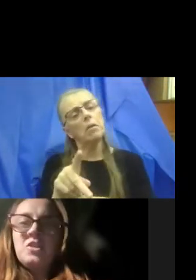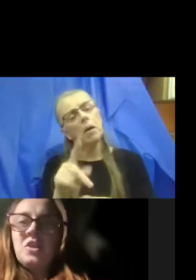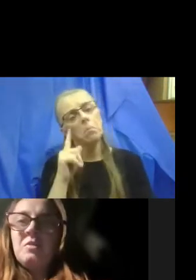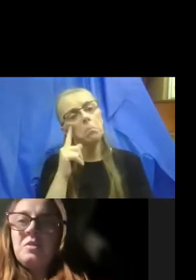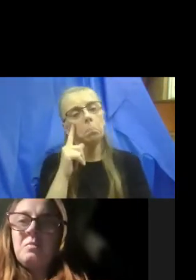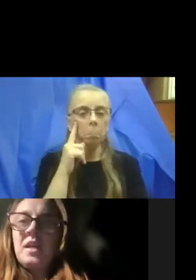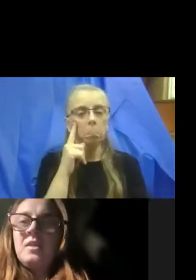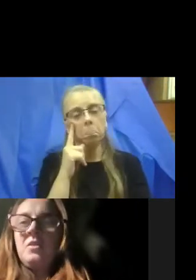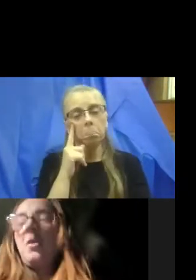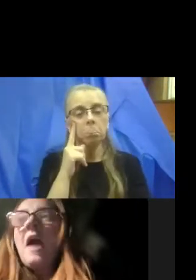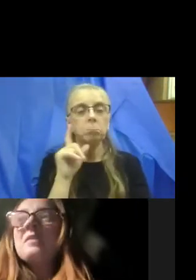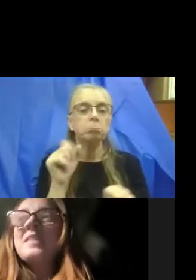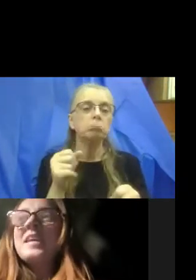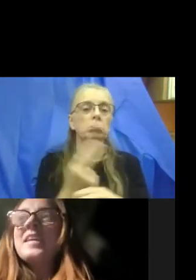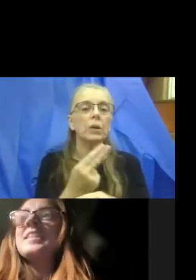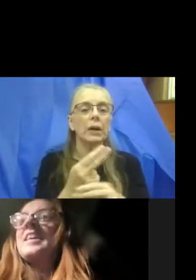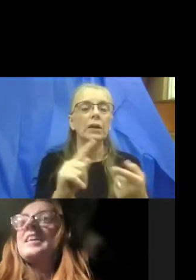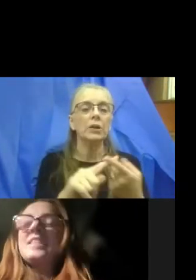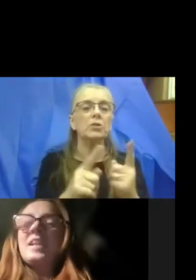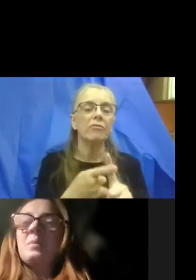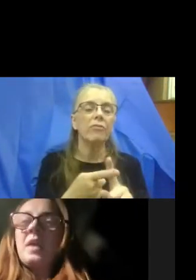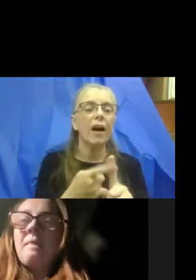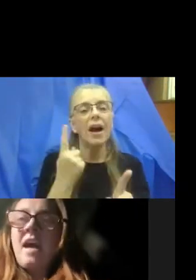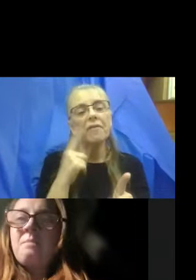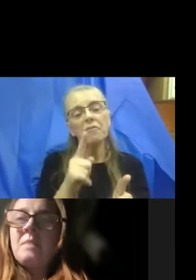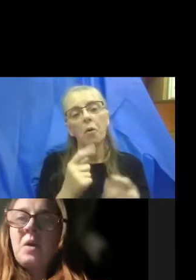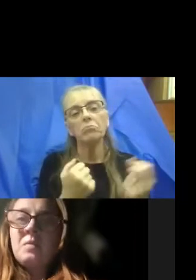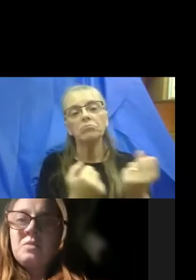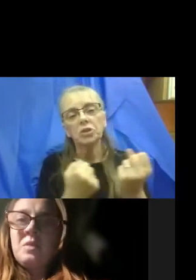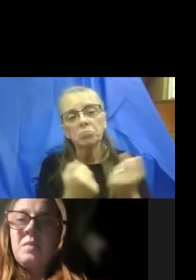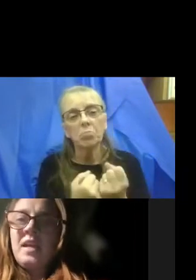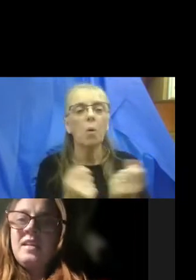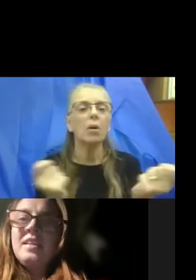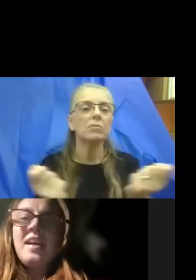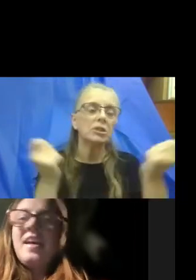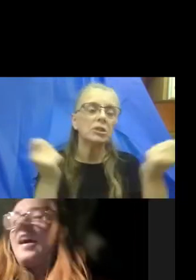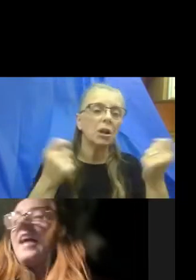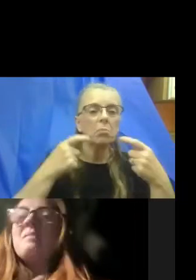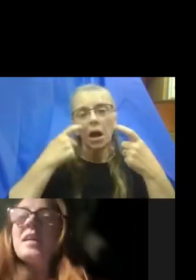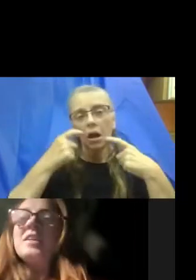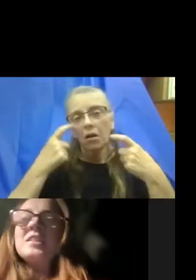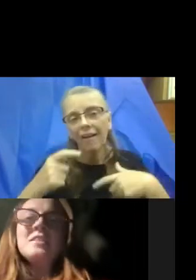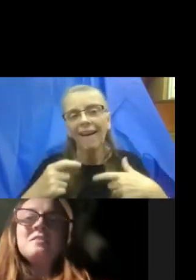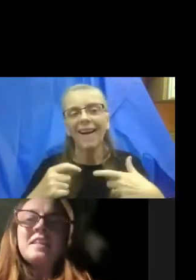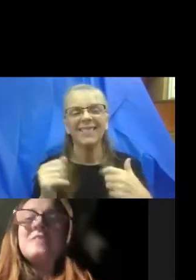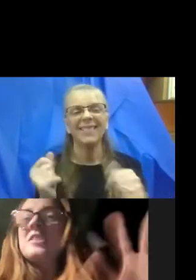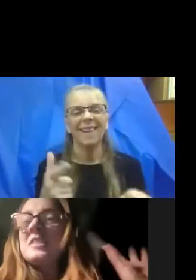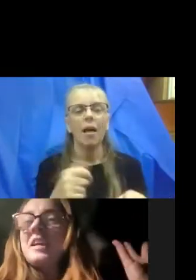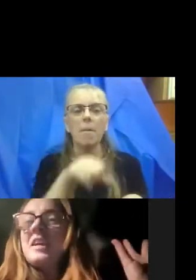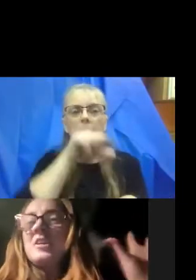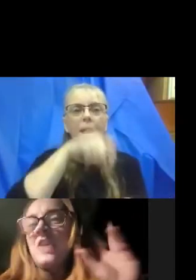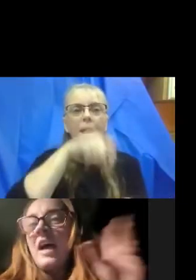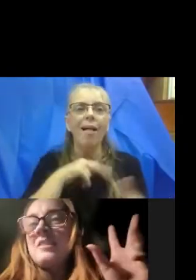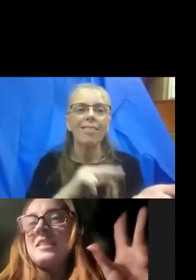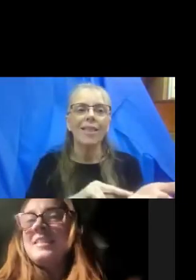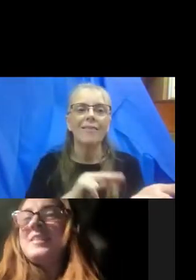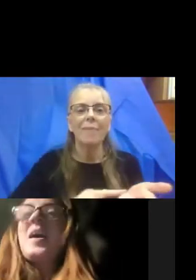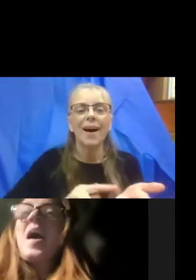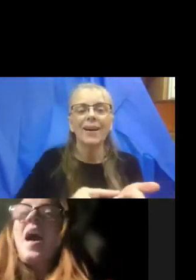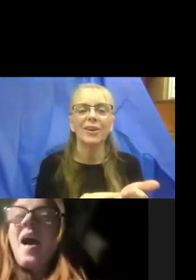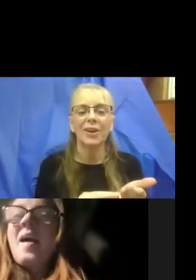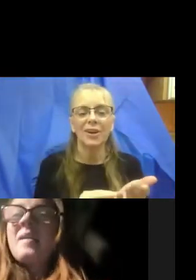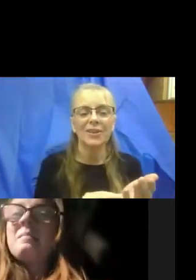on this journey with me, to cry with me and celebrate the happy moments with me. And I love my nurse, Larice. If she's here, shout out to